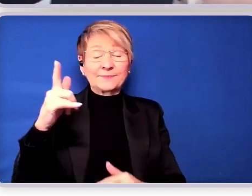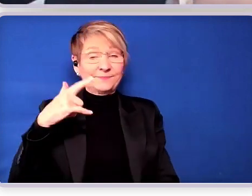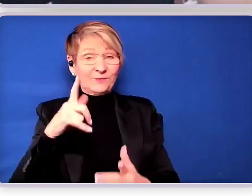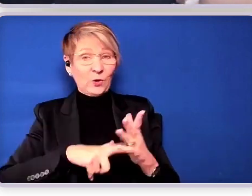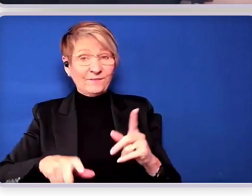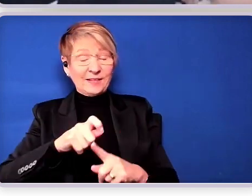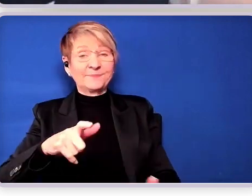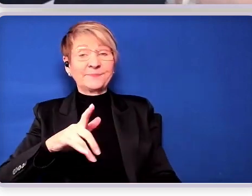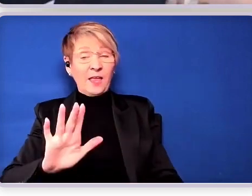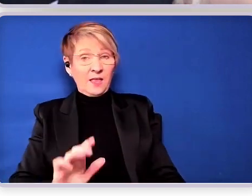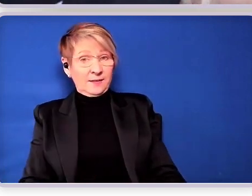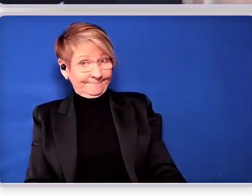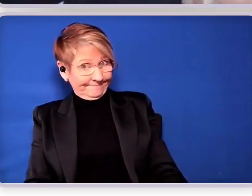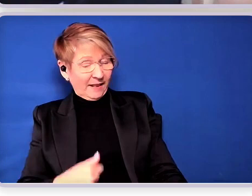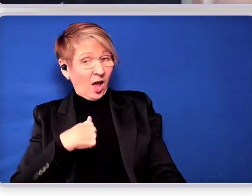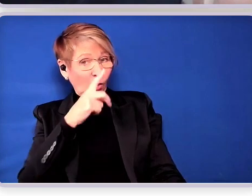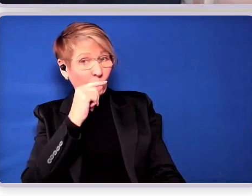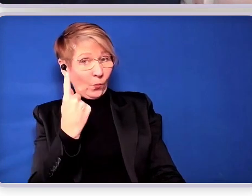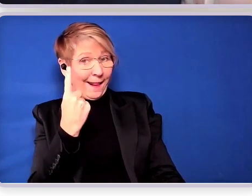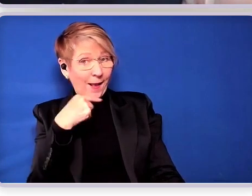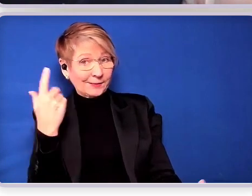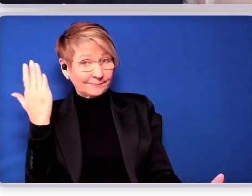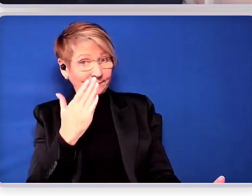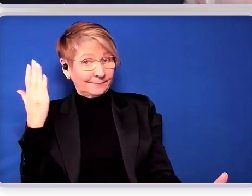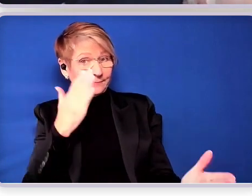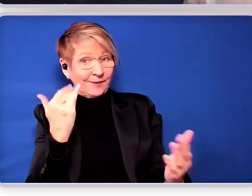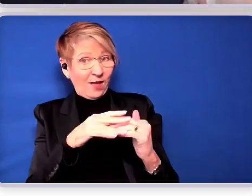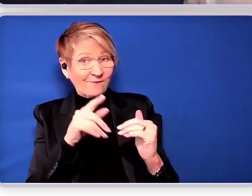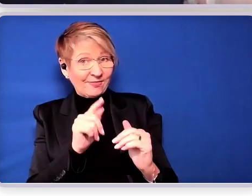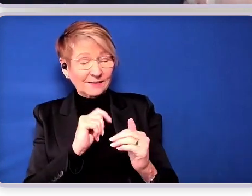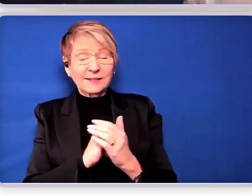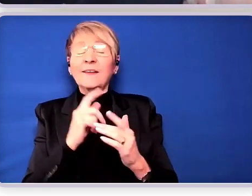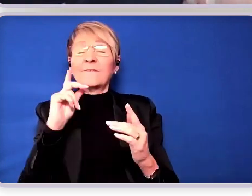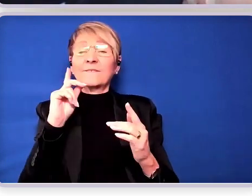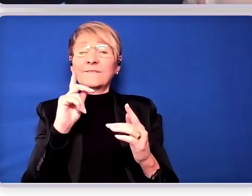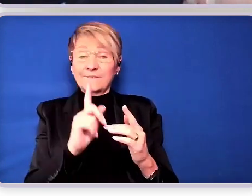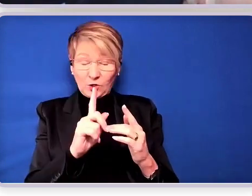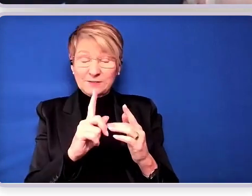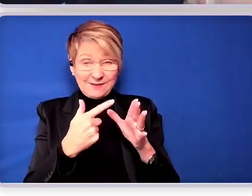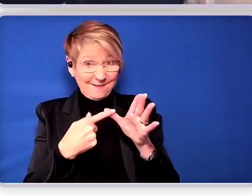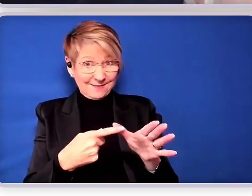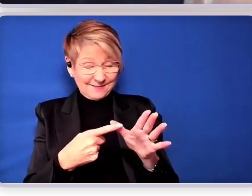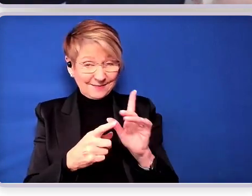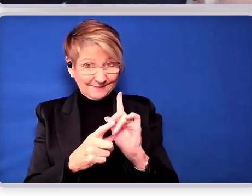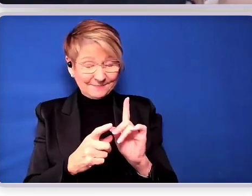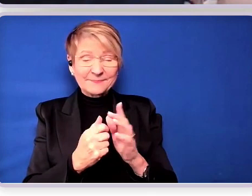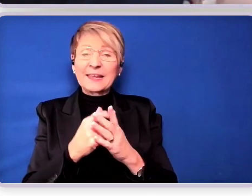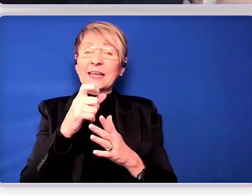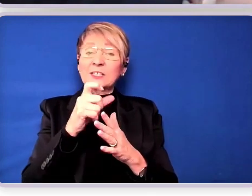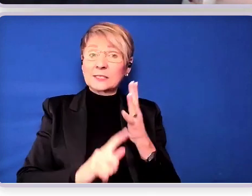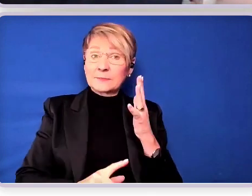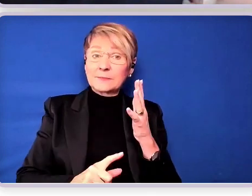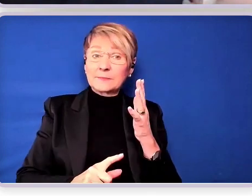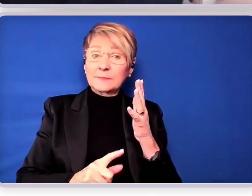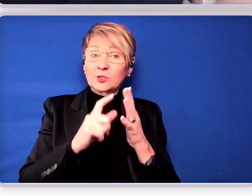one. Look, the first thing I would say is the Disability Discrimination Act, the